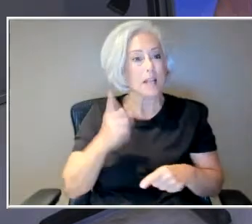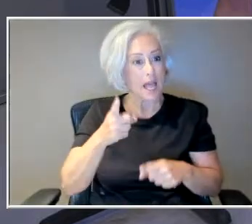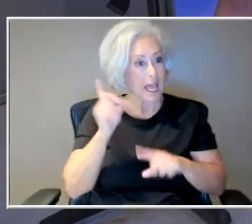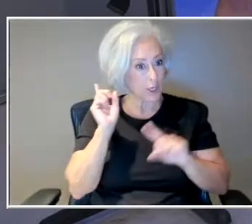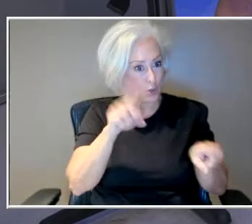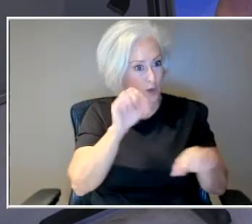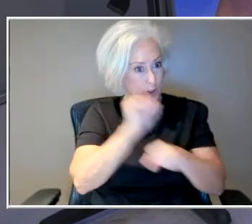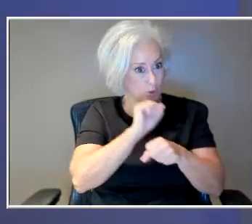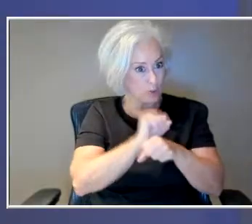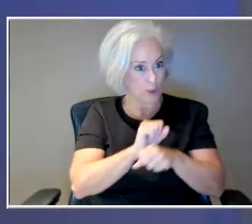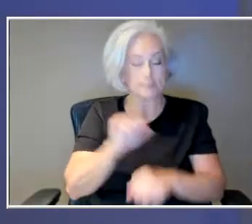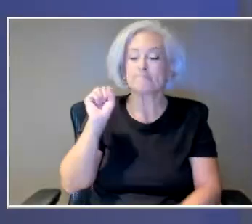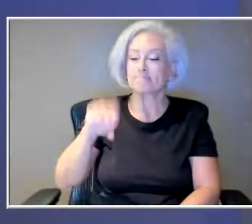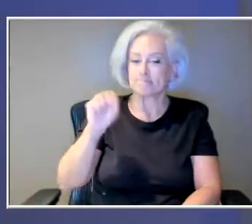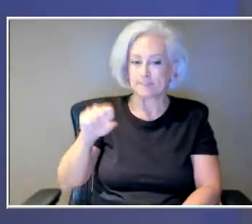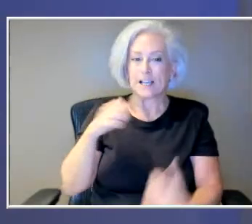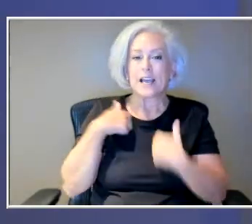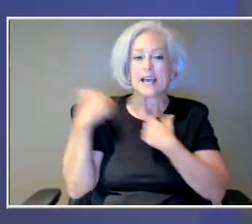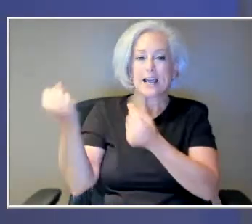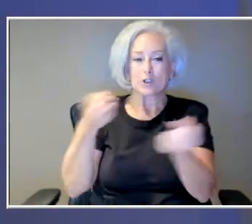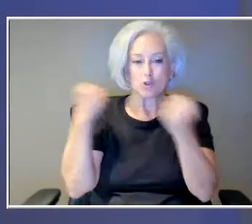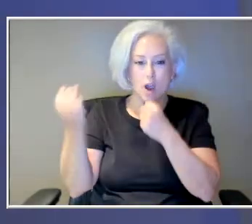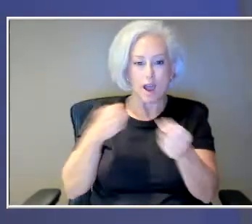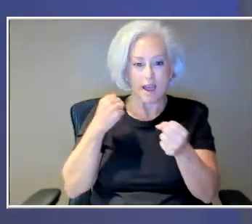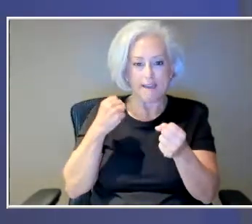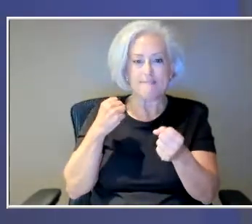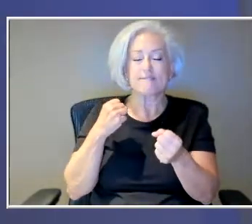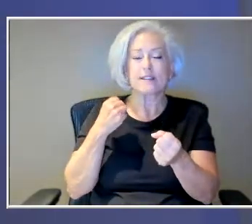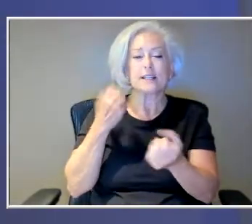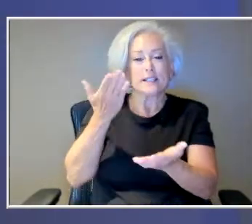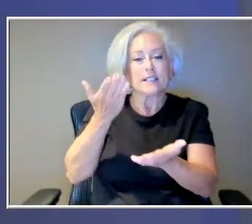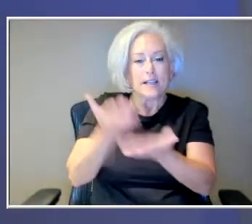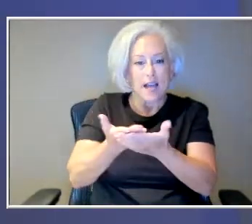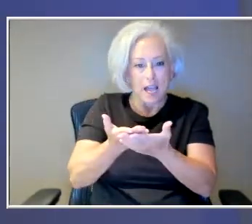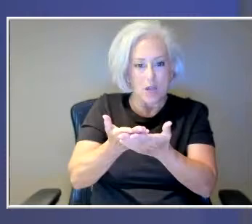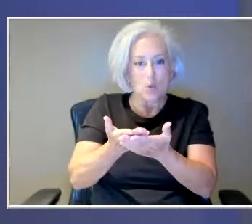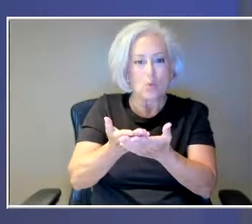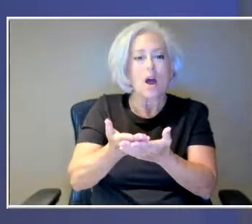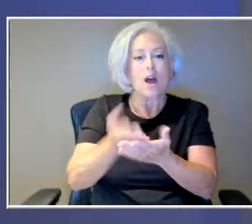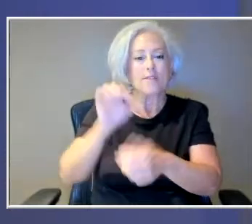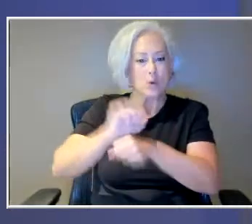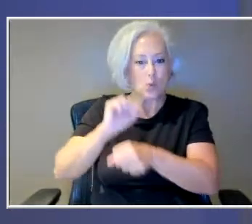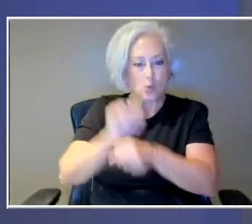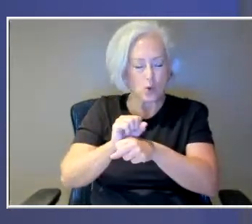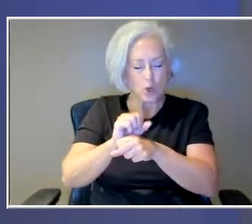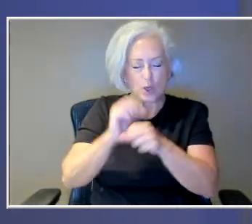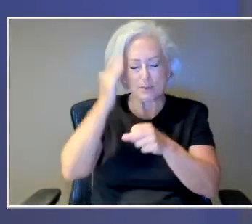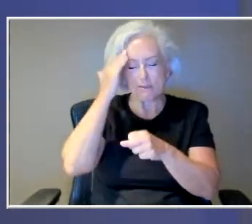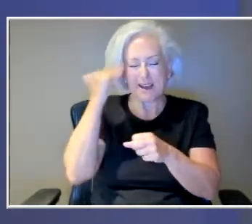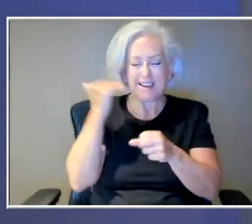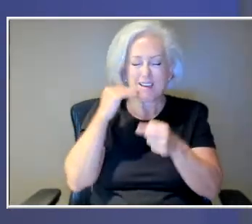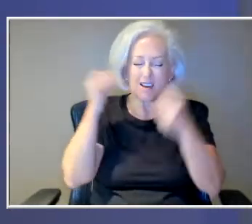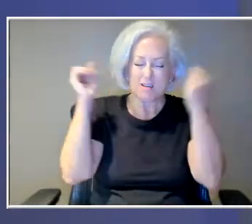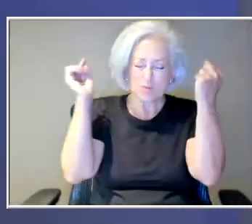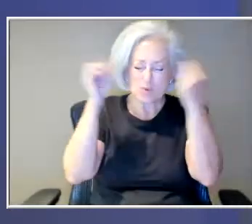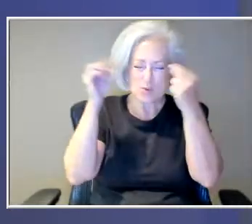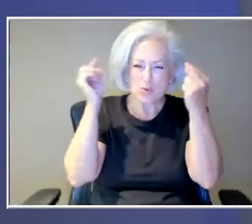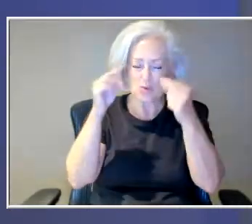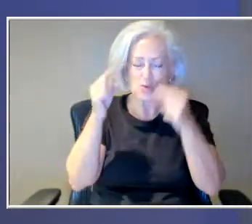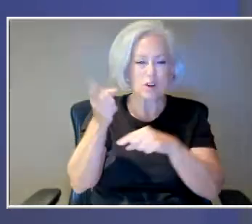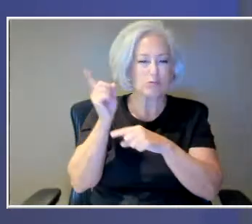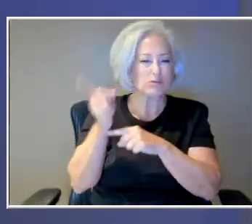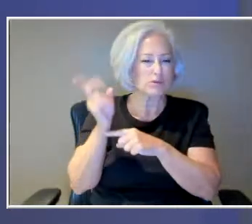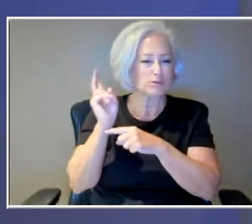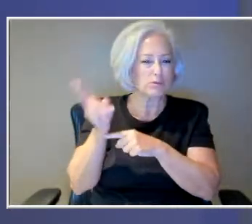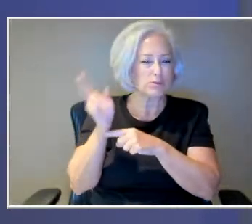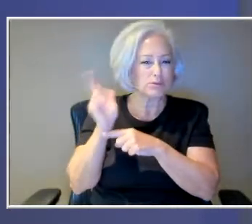I'm driving, and when I get there, I'm having some uncomfortable head pain. Just for a few minutes though, it subsides